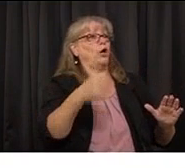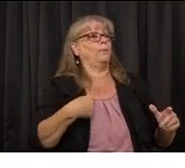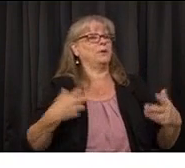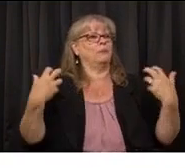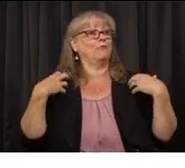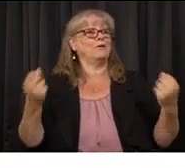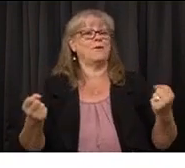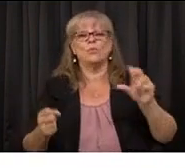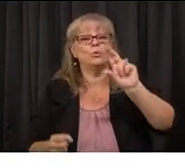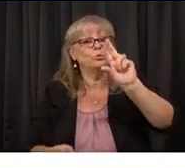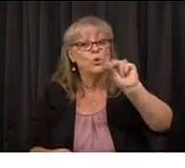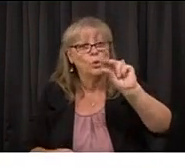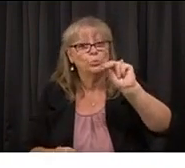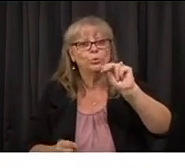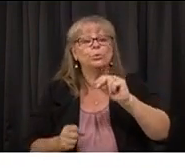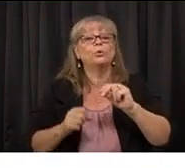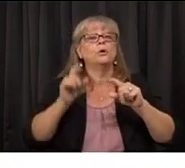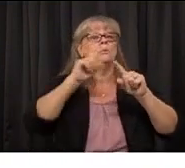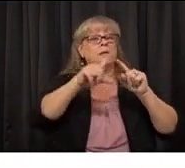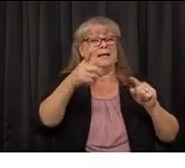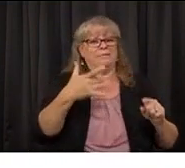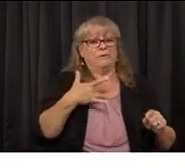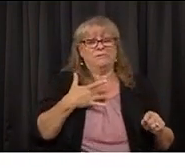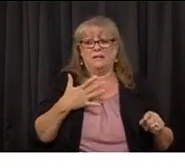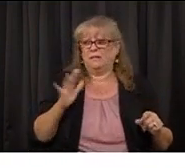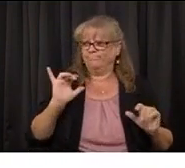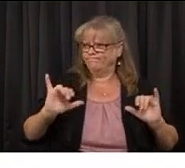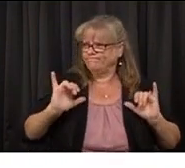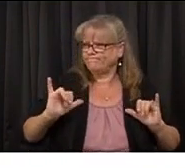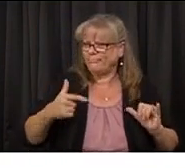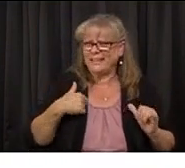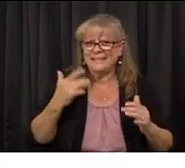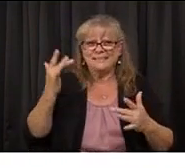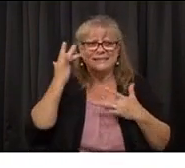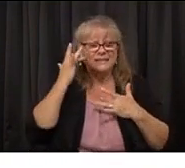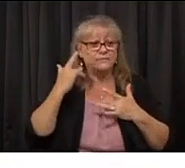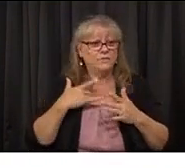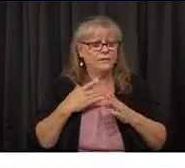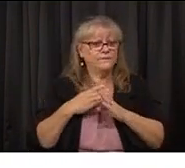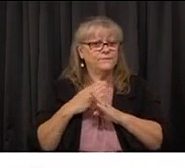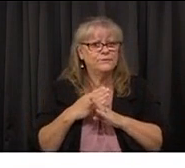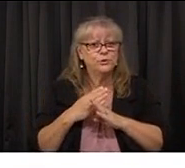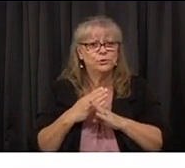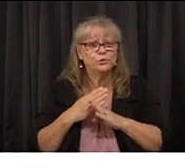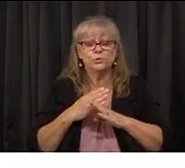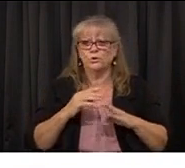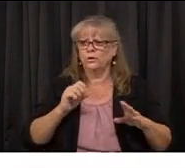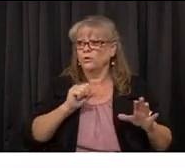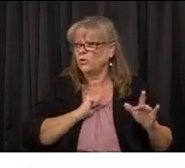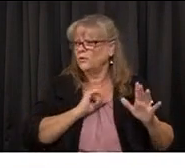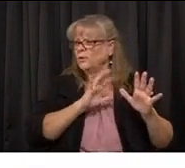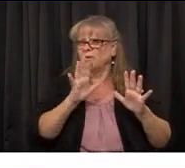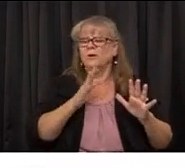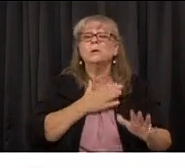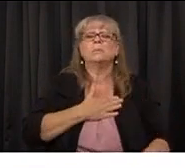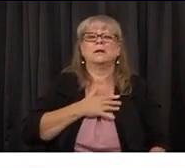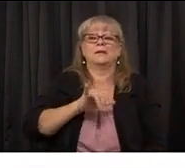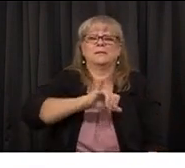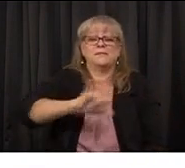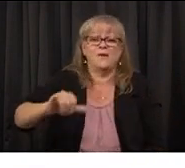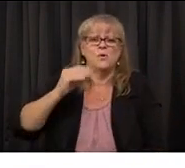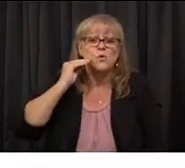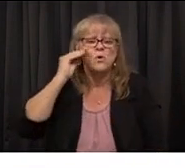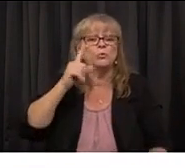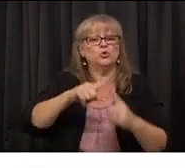important that if you have any symptoms that you stay home and avoid infecting others, whether it winds up being coronavirus or something